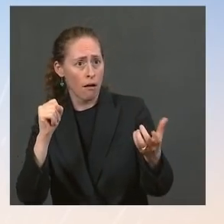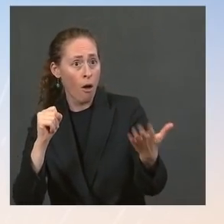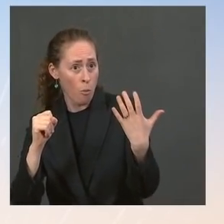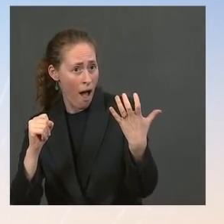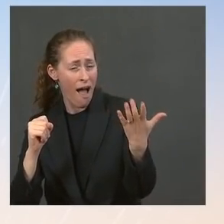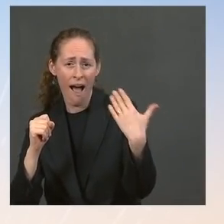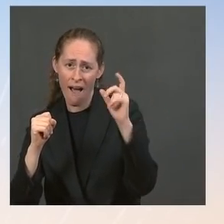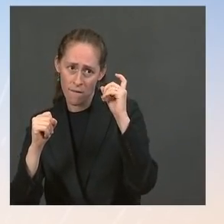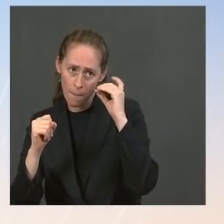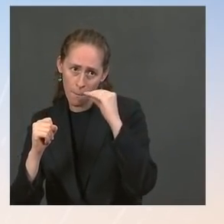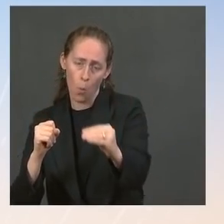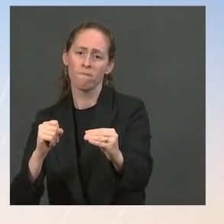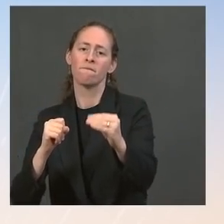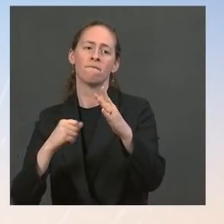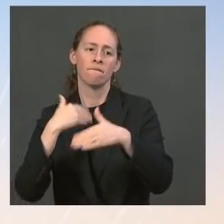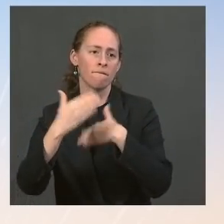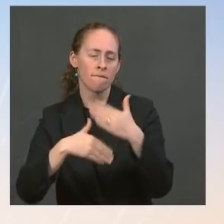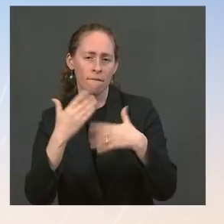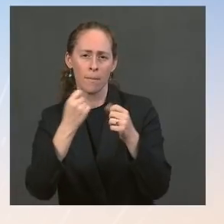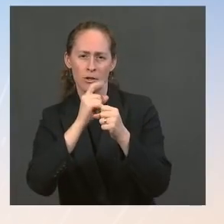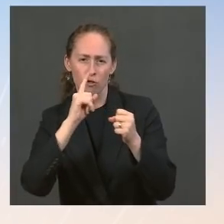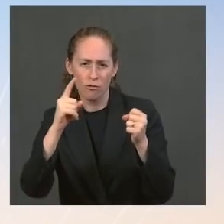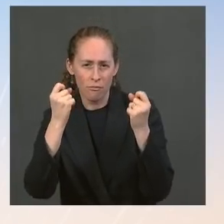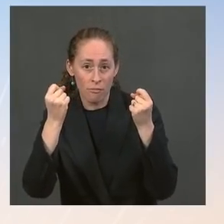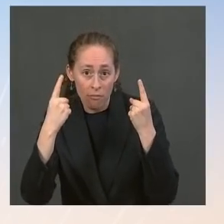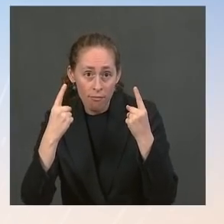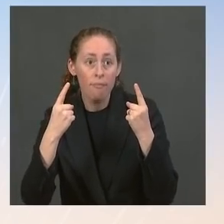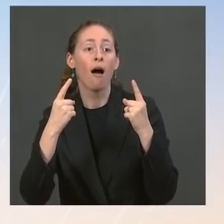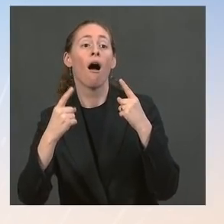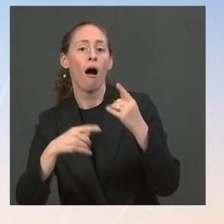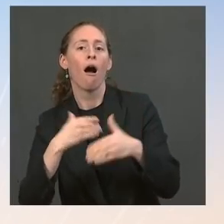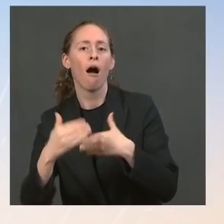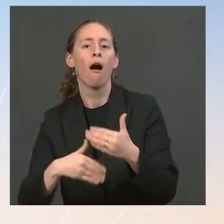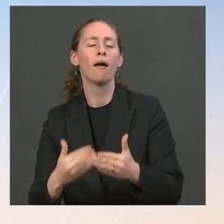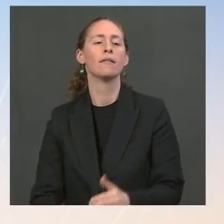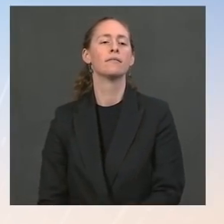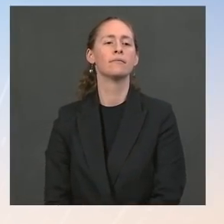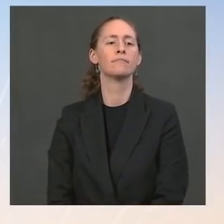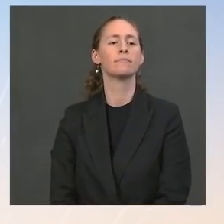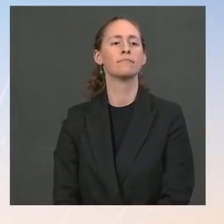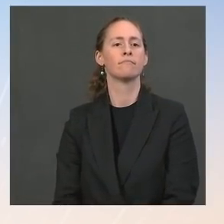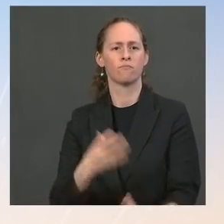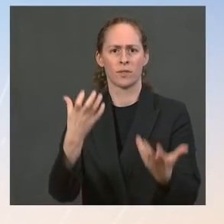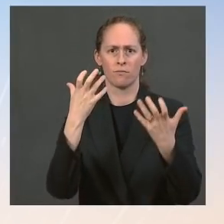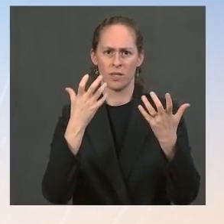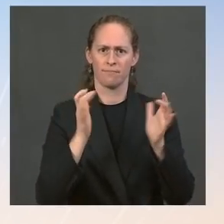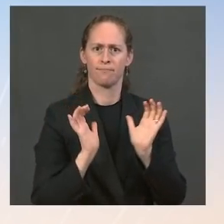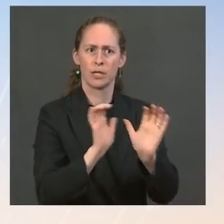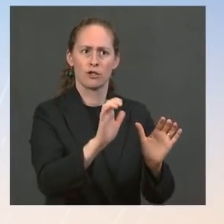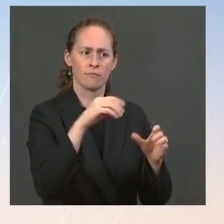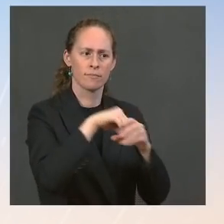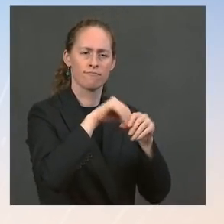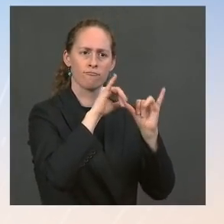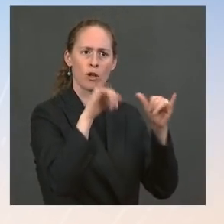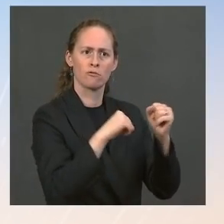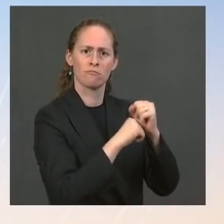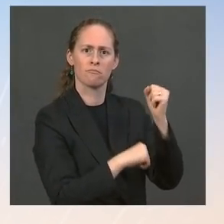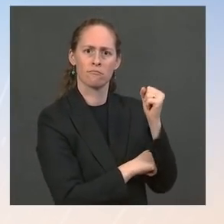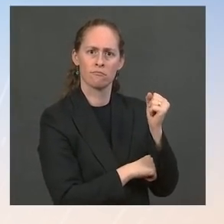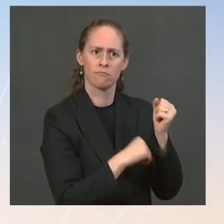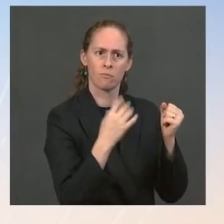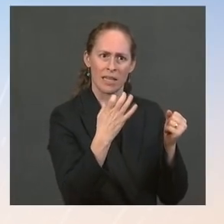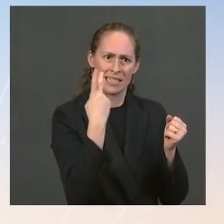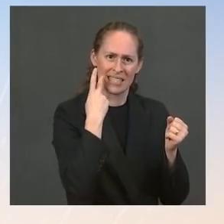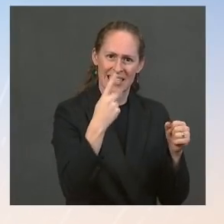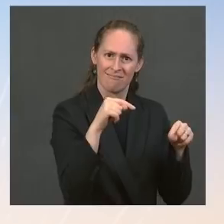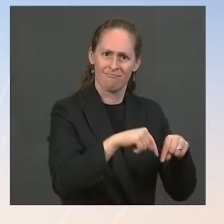Progressive Caucus are looking for in order to support an infrastructure bill, many components of which they support. I guess to put